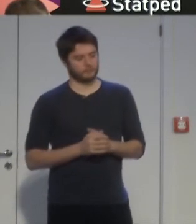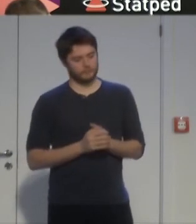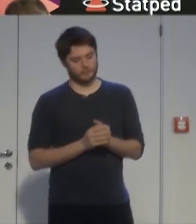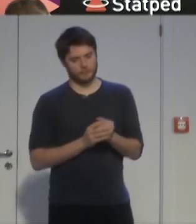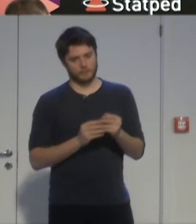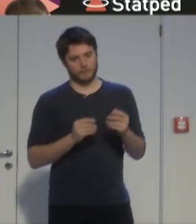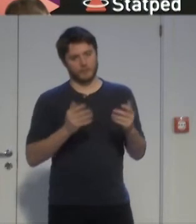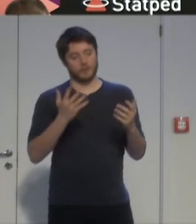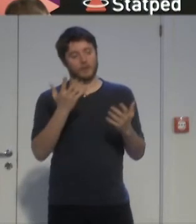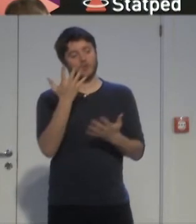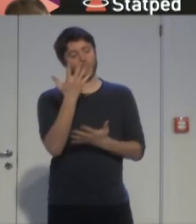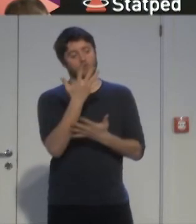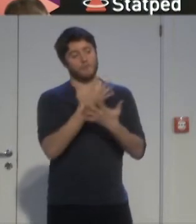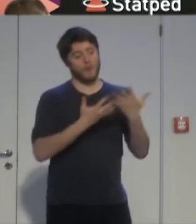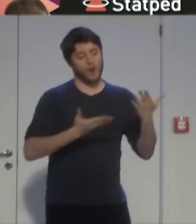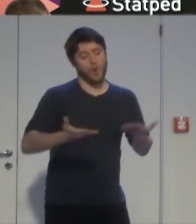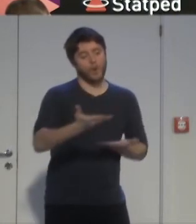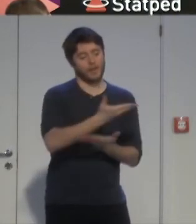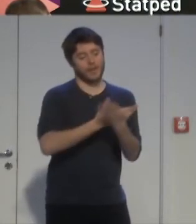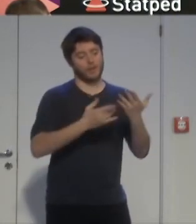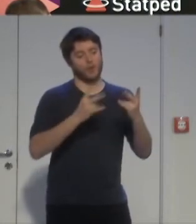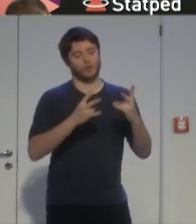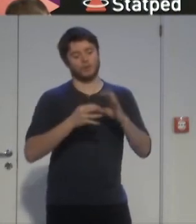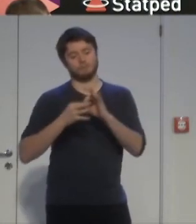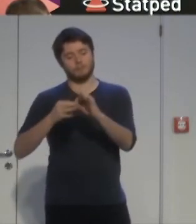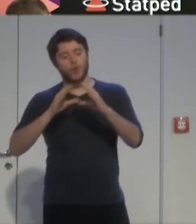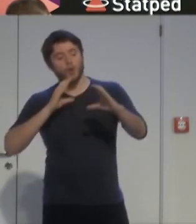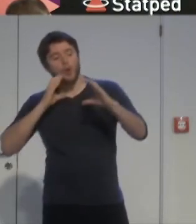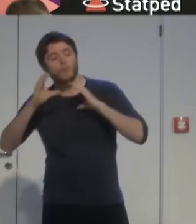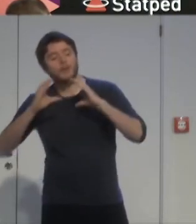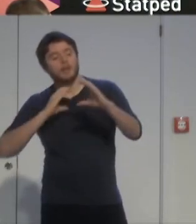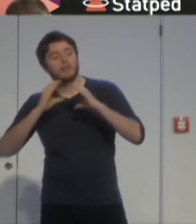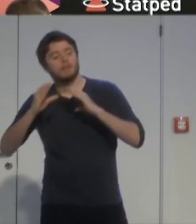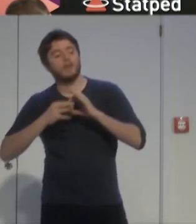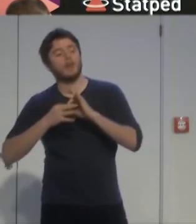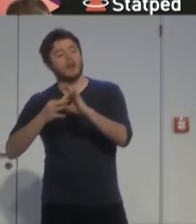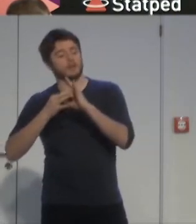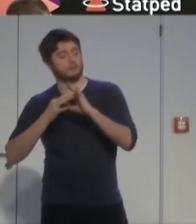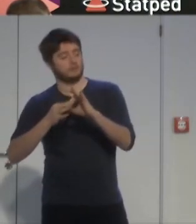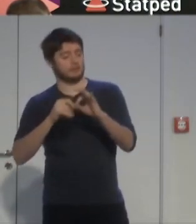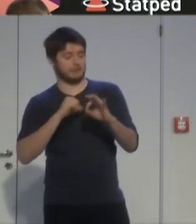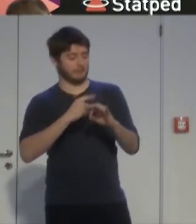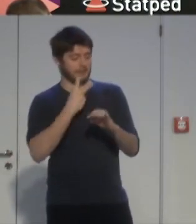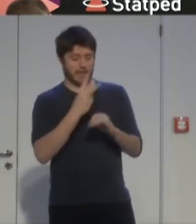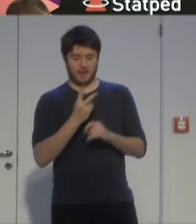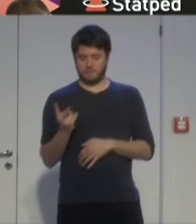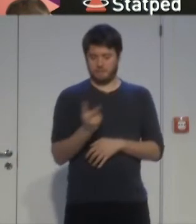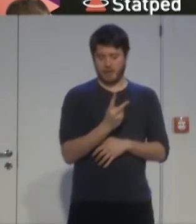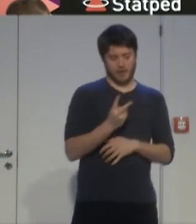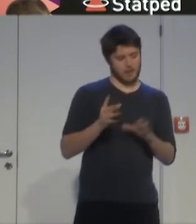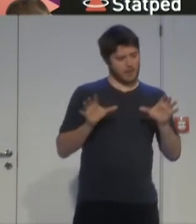And languaging in terms of communicative relations. Languaging, when we look at that in terms of communicative relations, it grounds